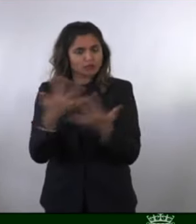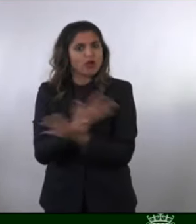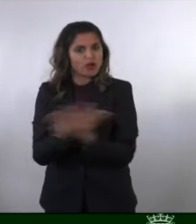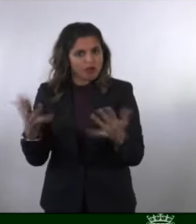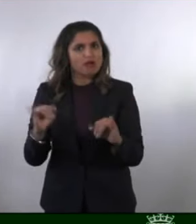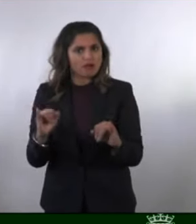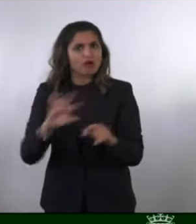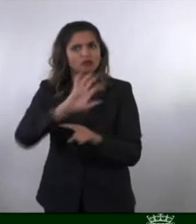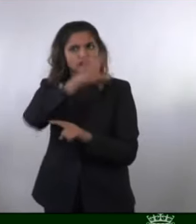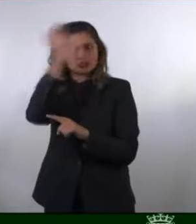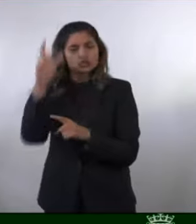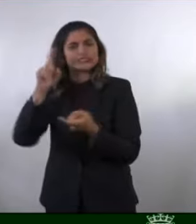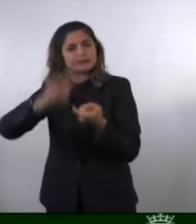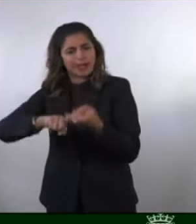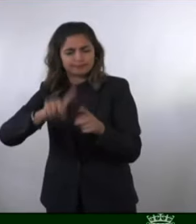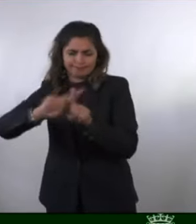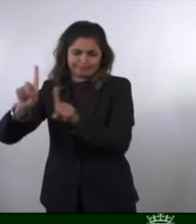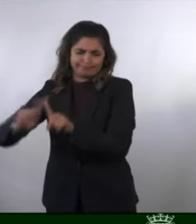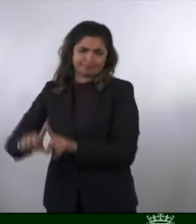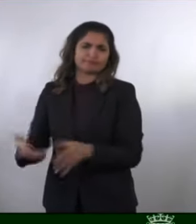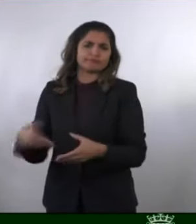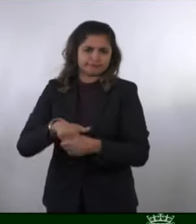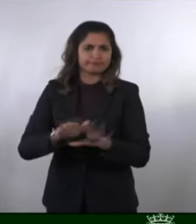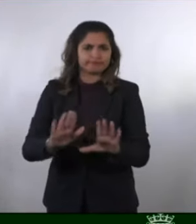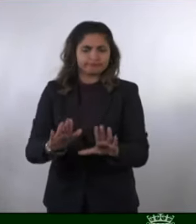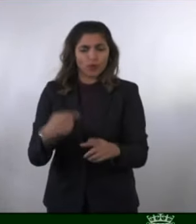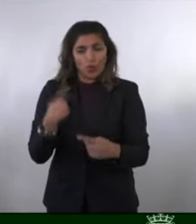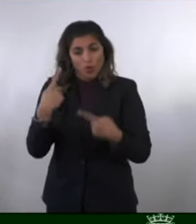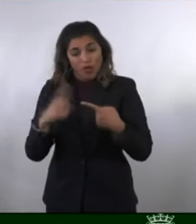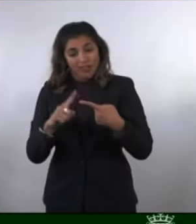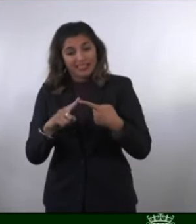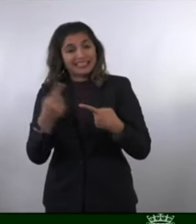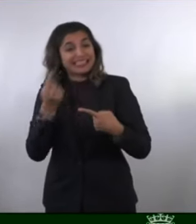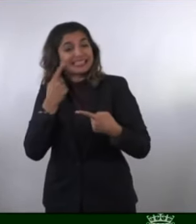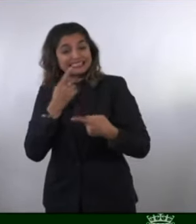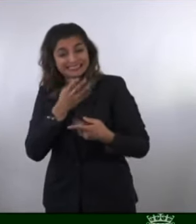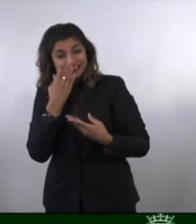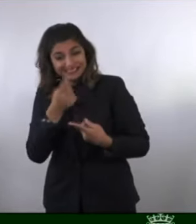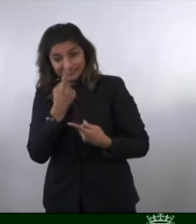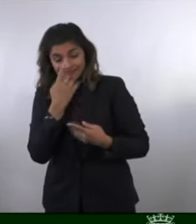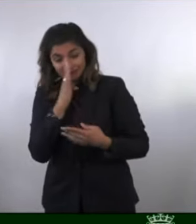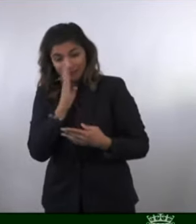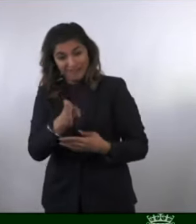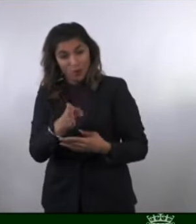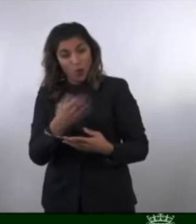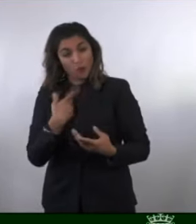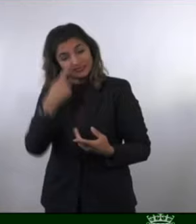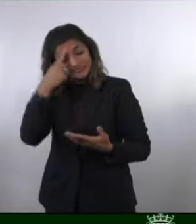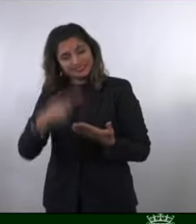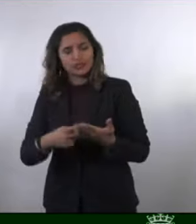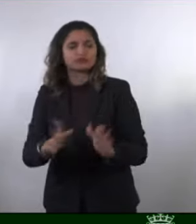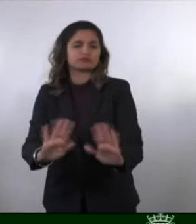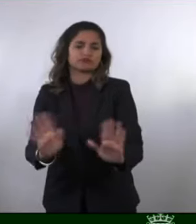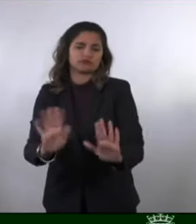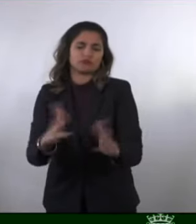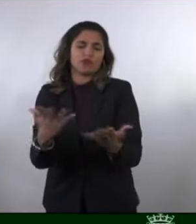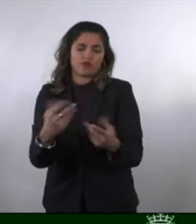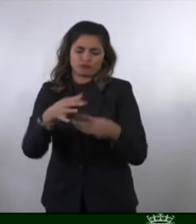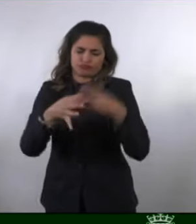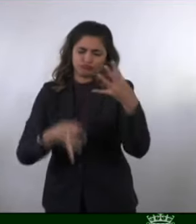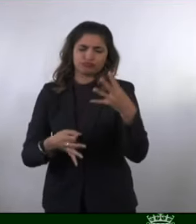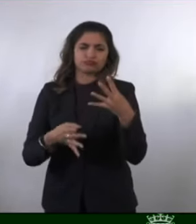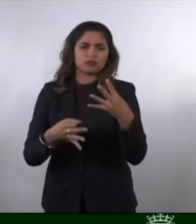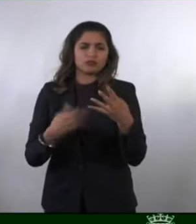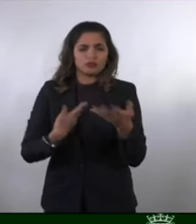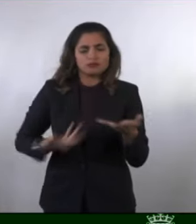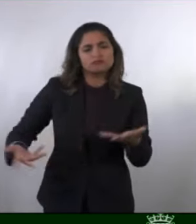will be looking at, Mr. Speaker, as we make our judgment. And they clearly, in some ways, the tiers have been changed. I mentioned the